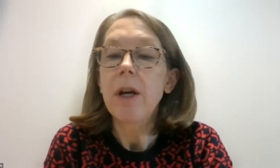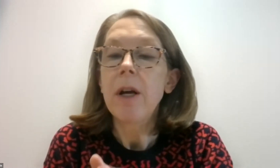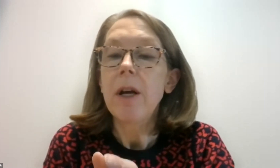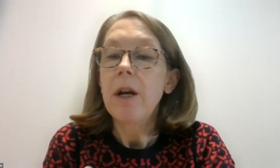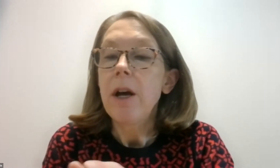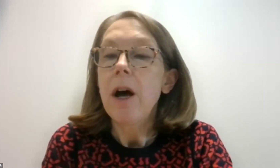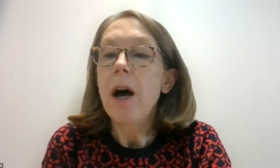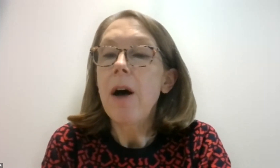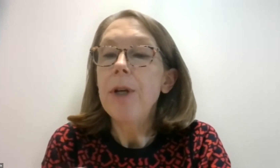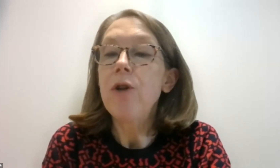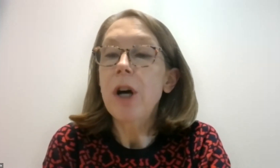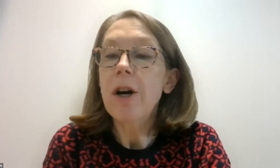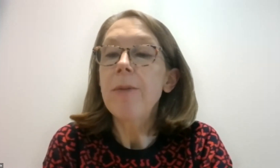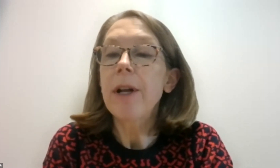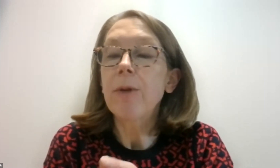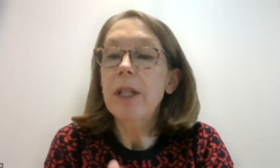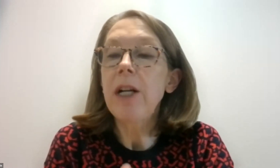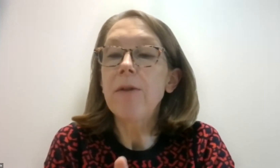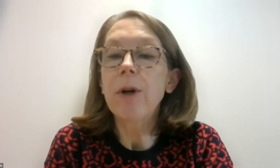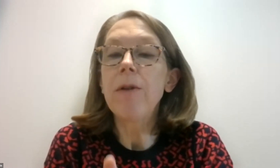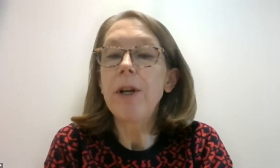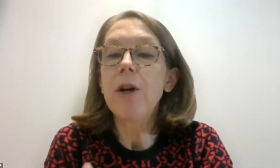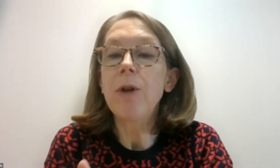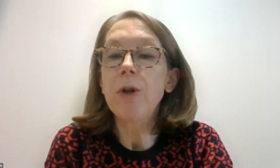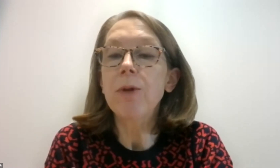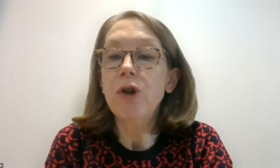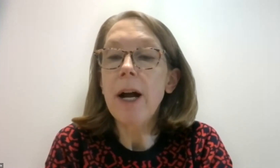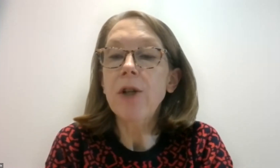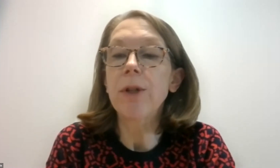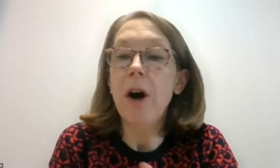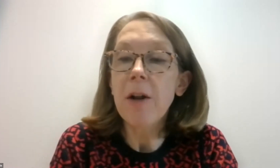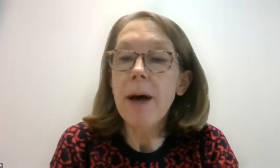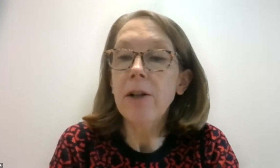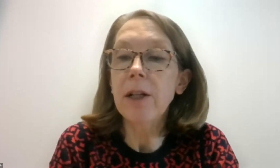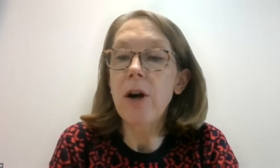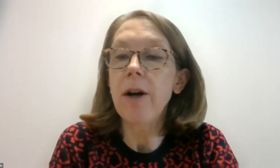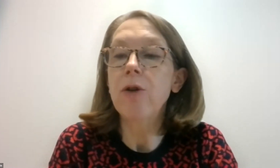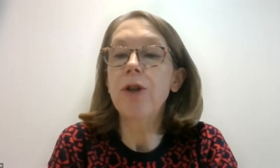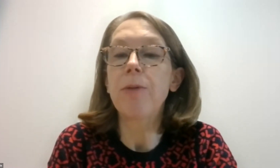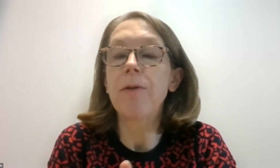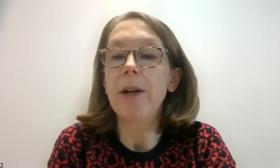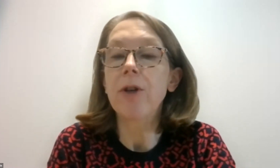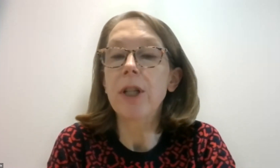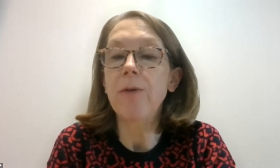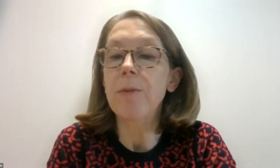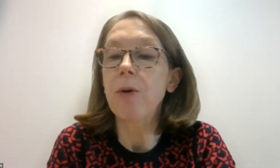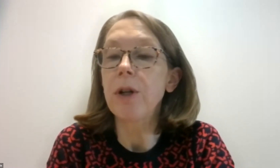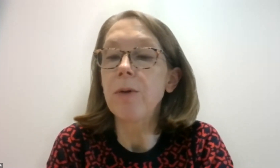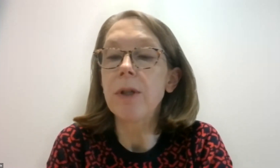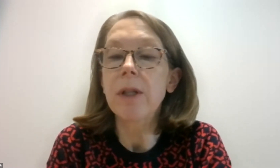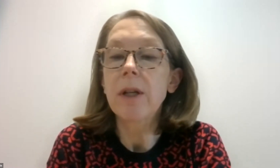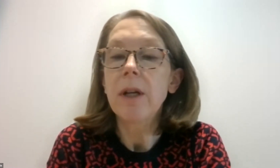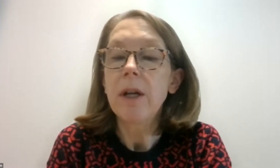materials? Can you talk about how receipt of written video use was tracked? Was it automatically logged, or did providers